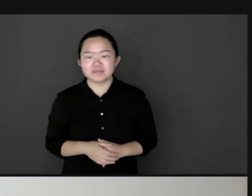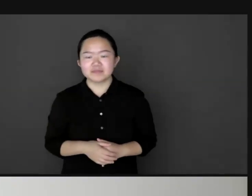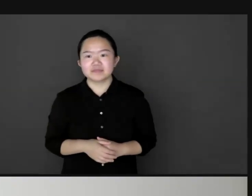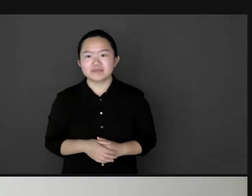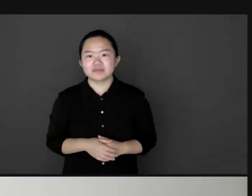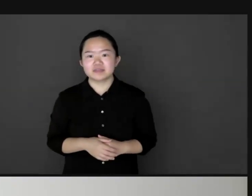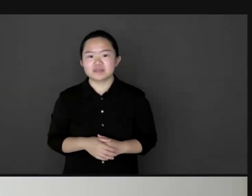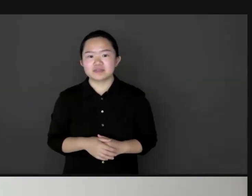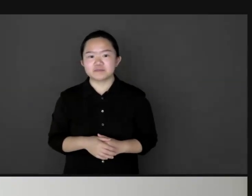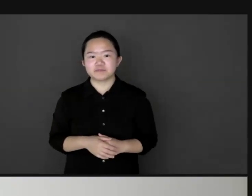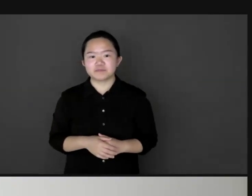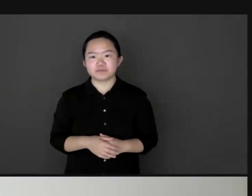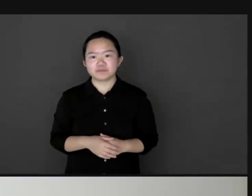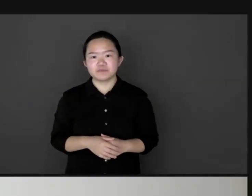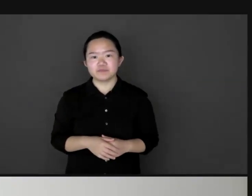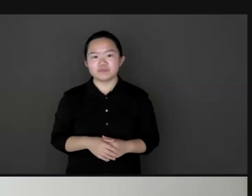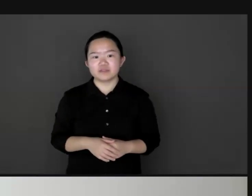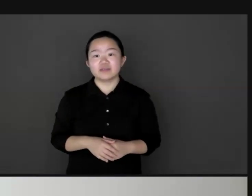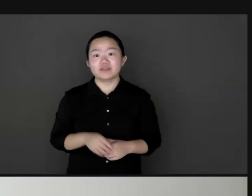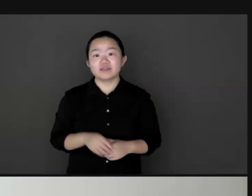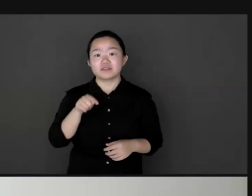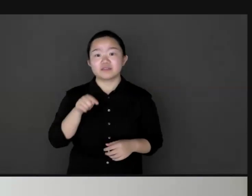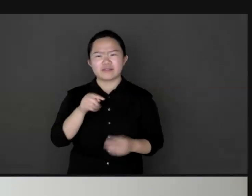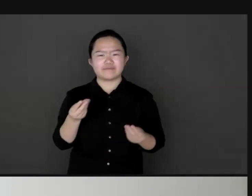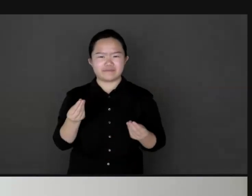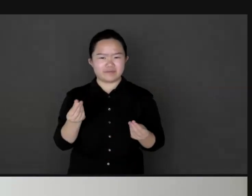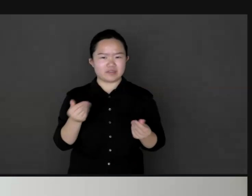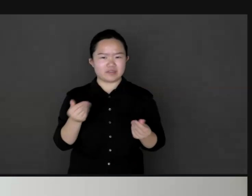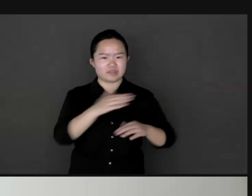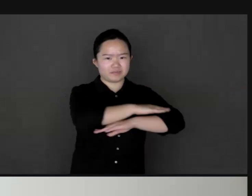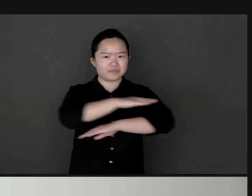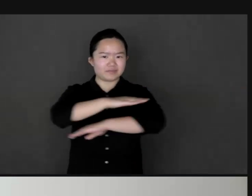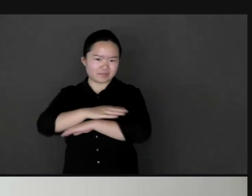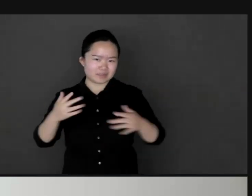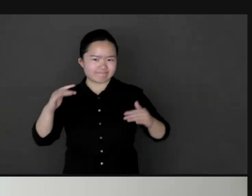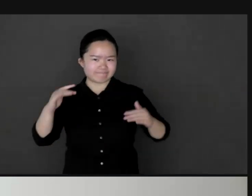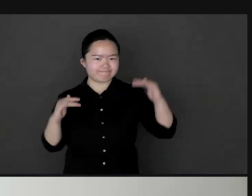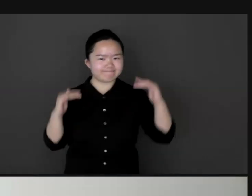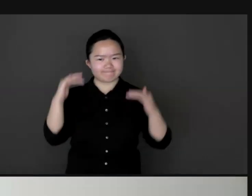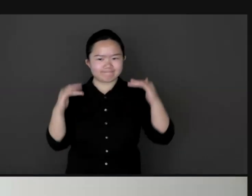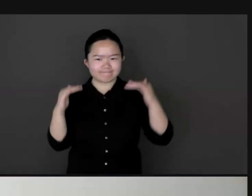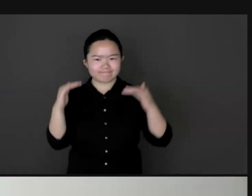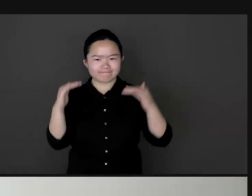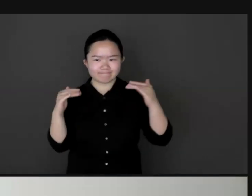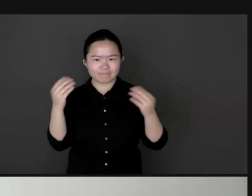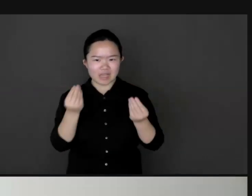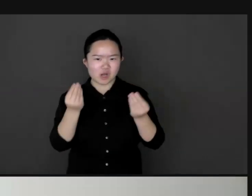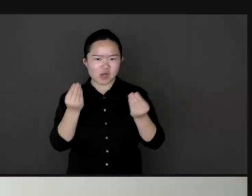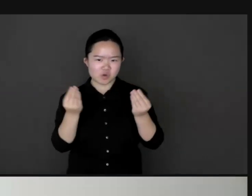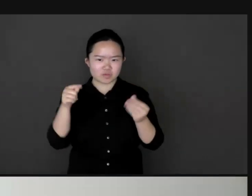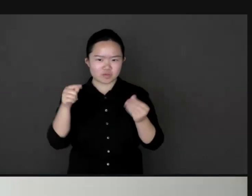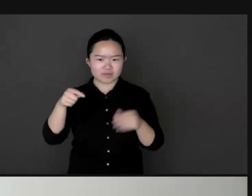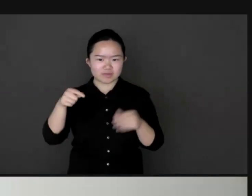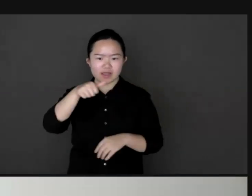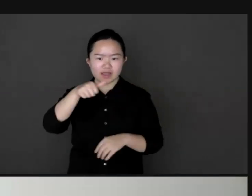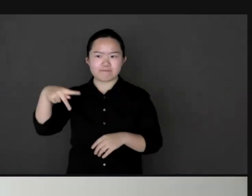how we build apps becoming more resilient, more robust. Then